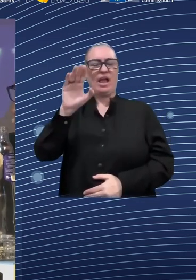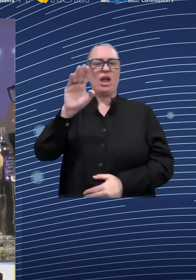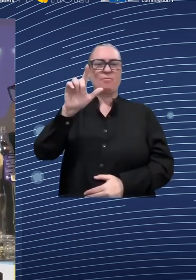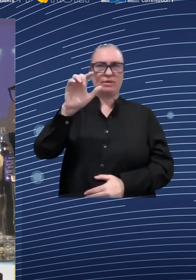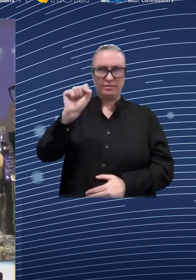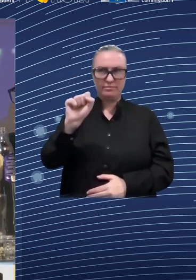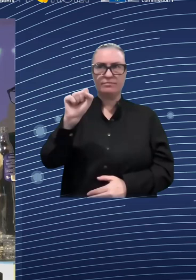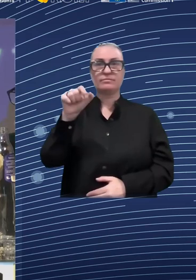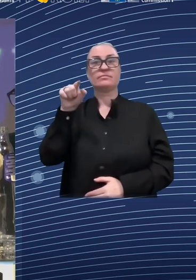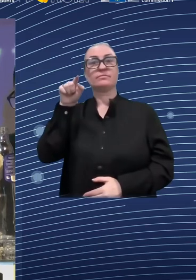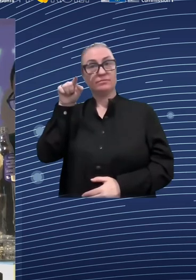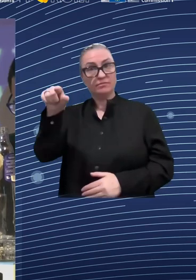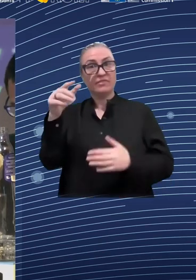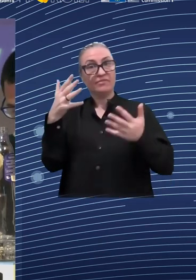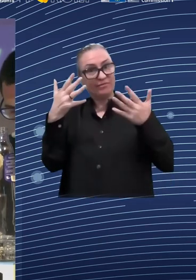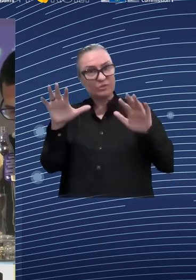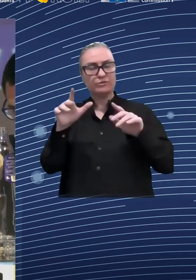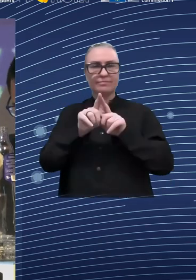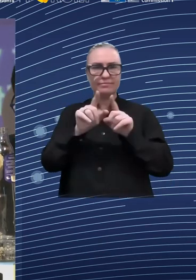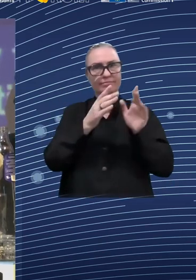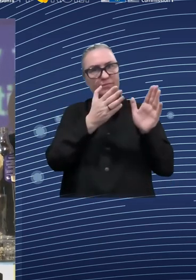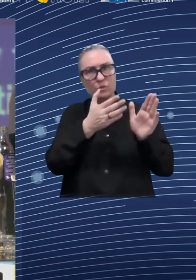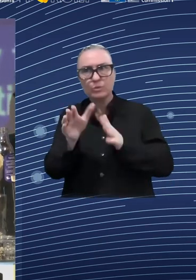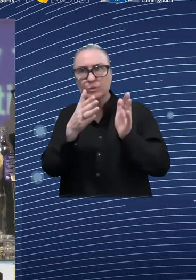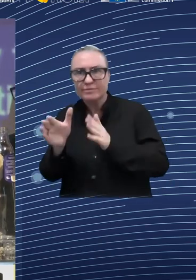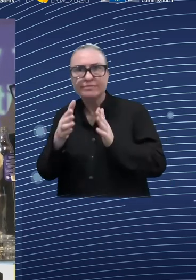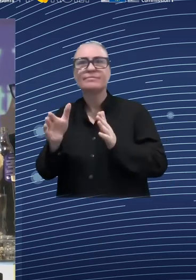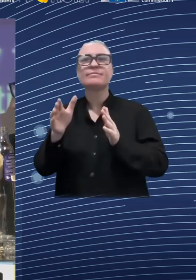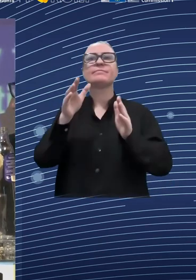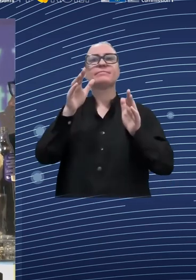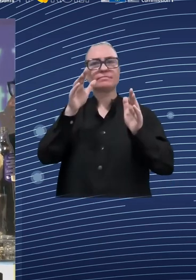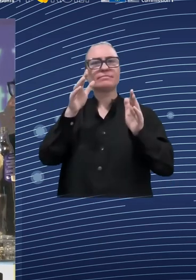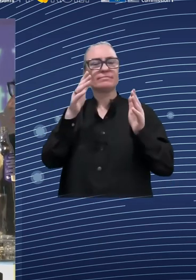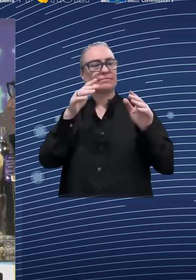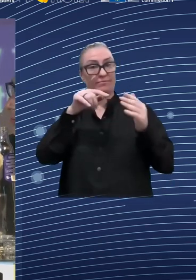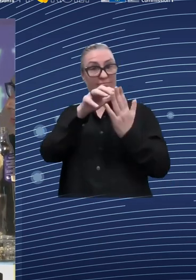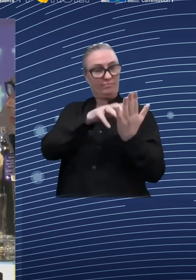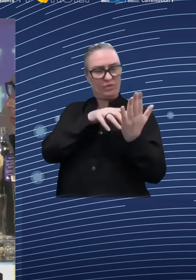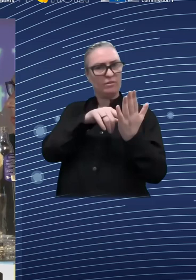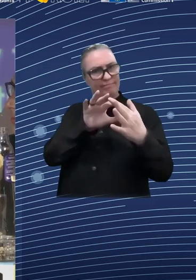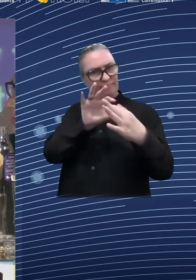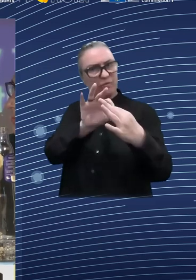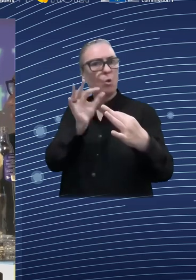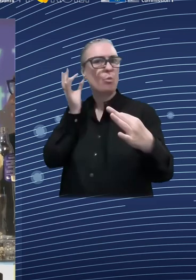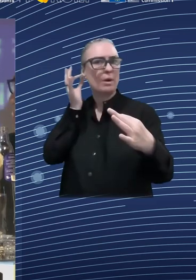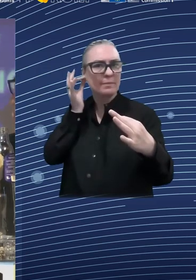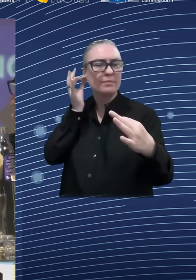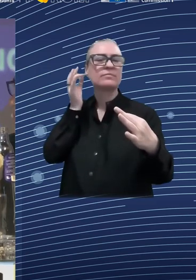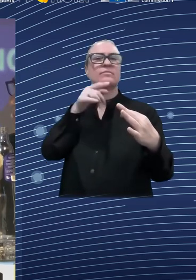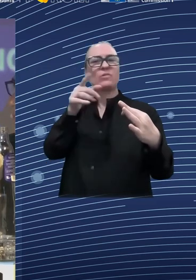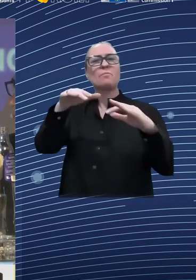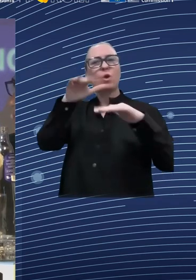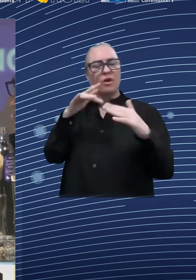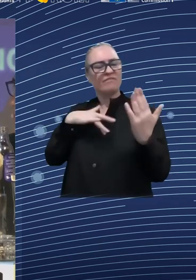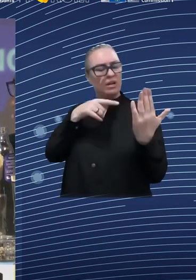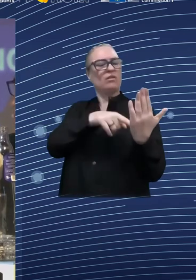Technology. And they were addressing very, very specifically to some very feminine professions,